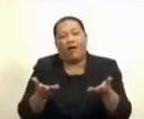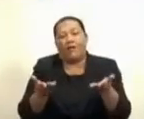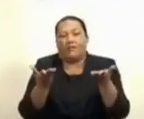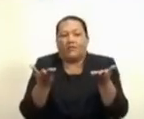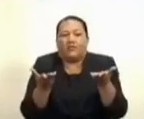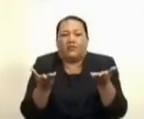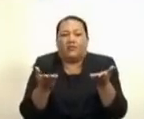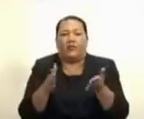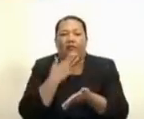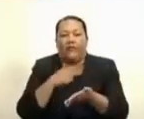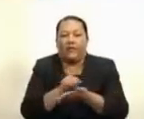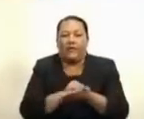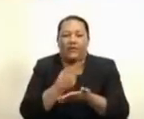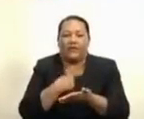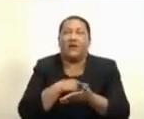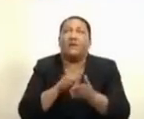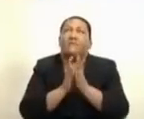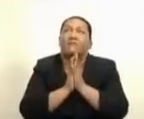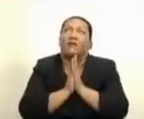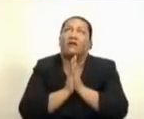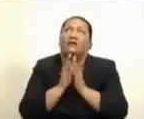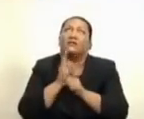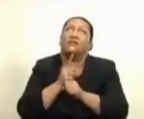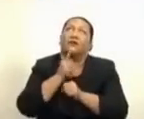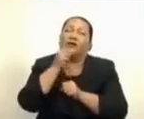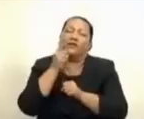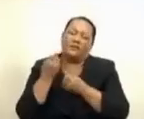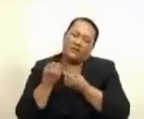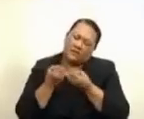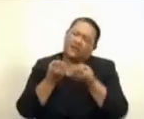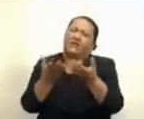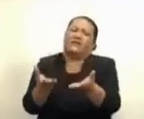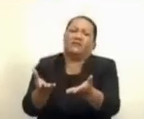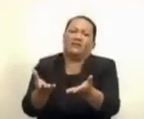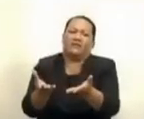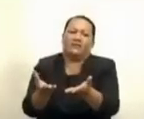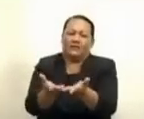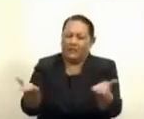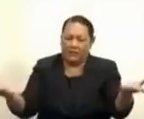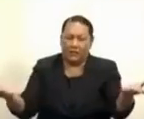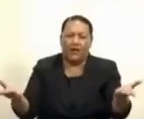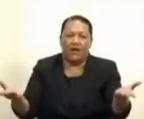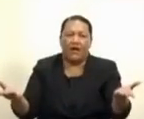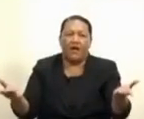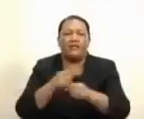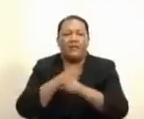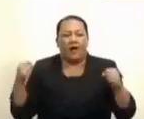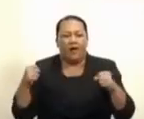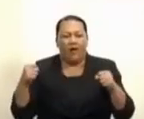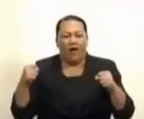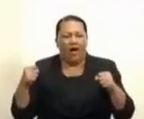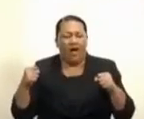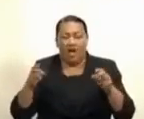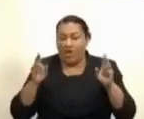I pray that God will give you that power. It is beyond the human power. The